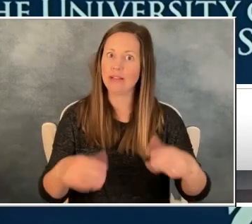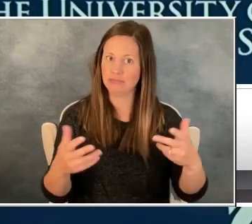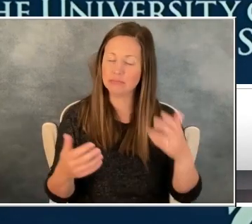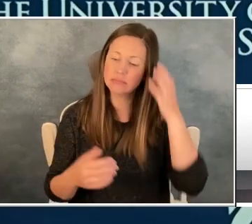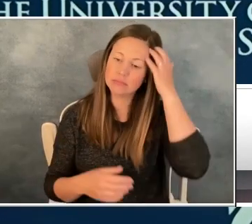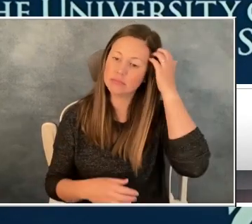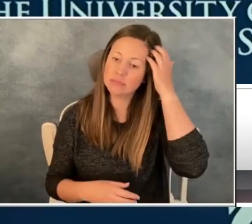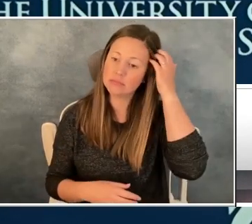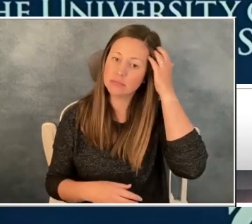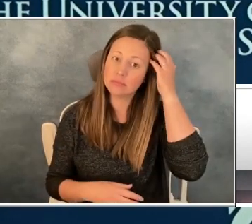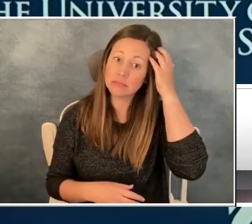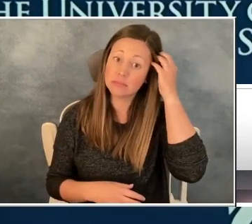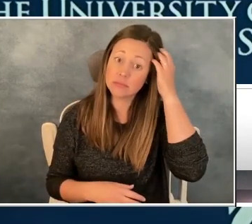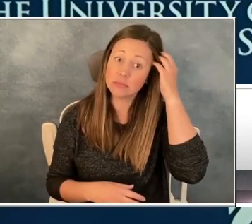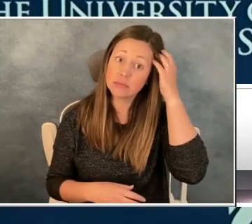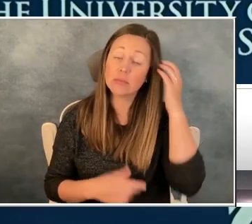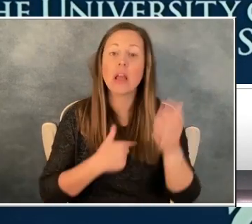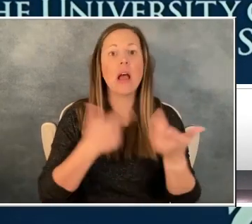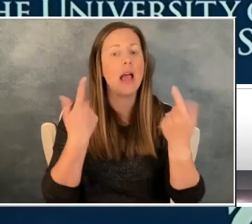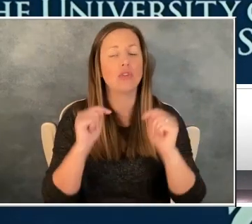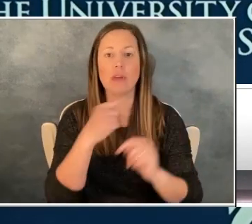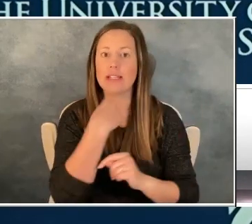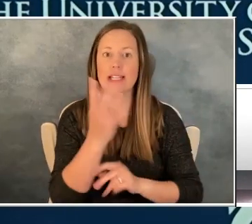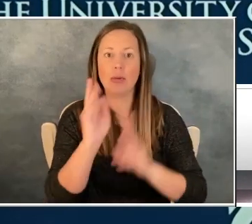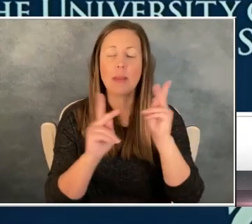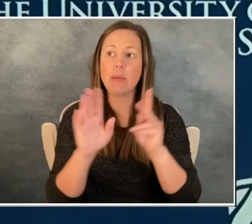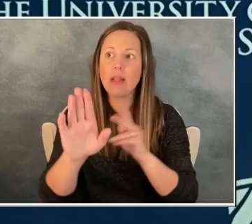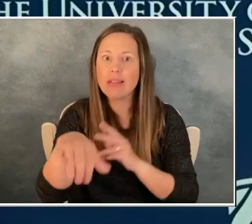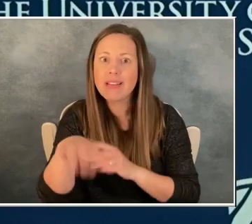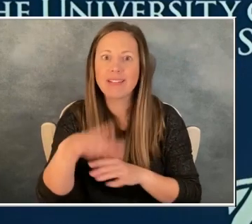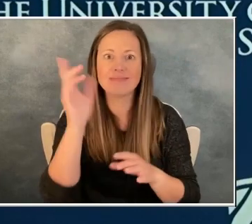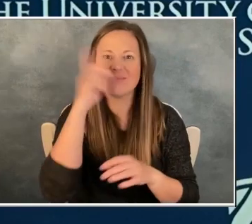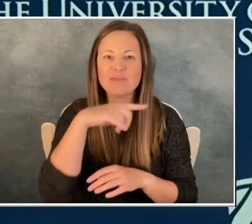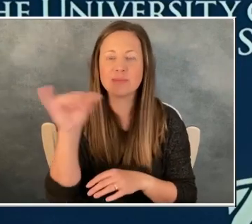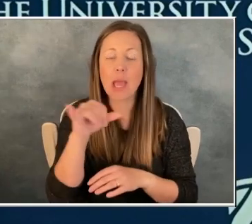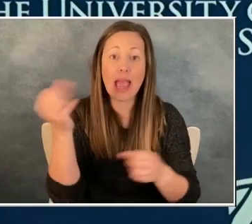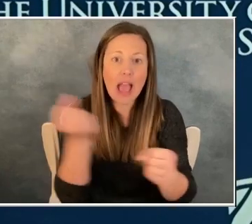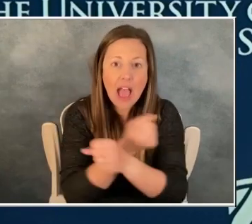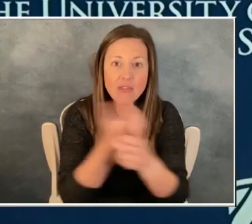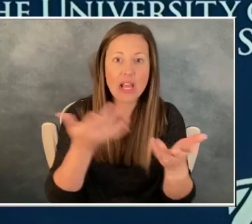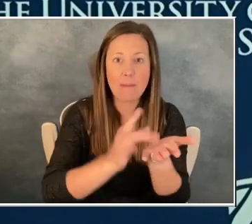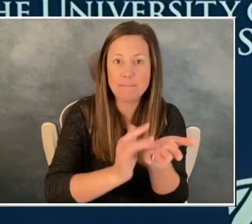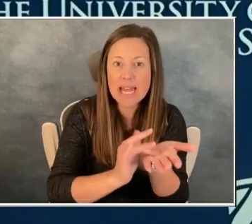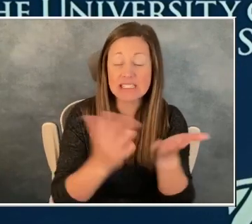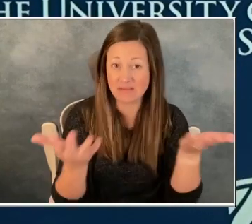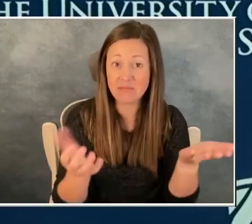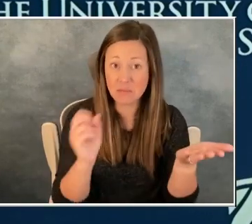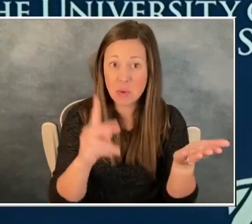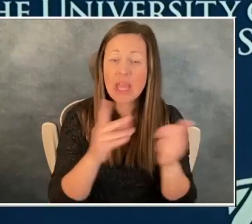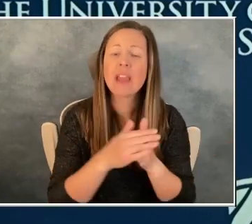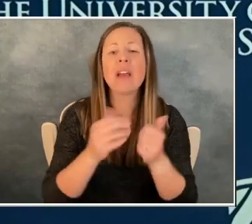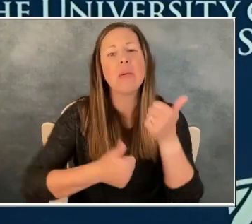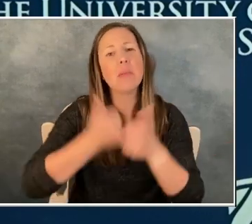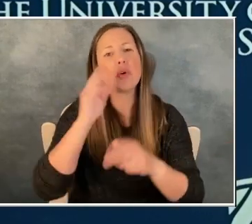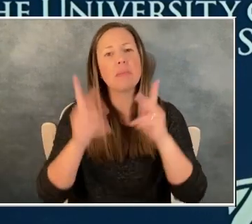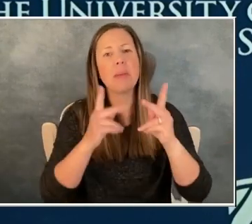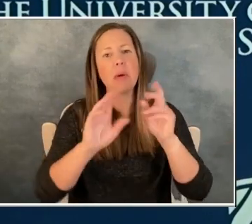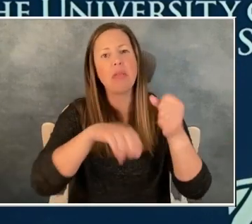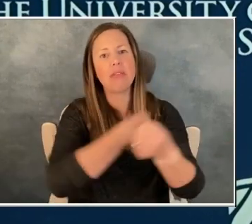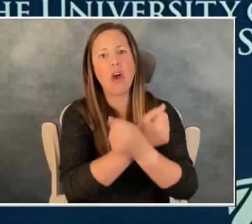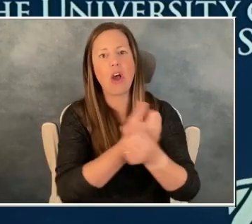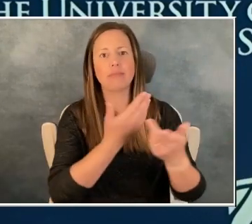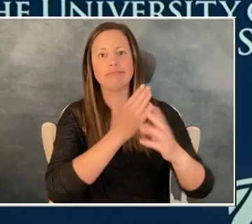think what I try to tell people is treat everything like a medication. I think most folks are pretty good about locking up their medications, keeping those away from